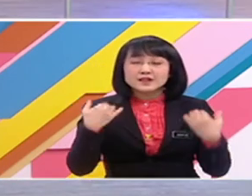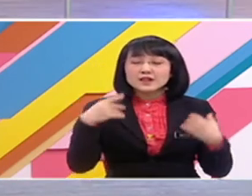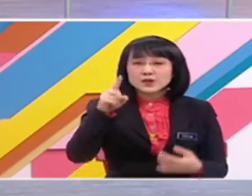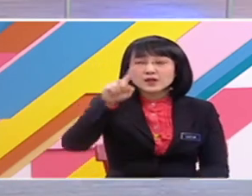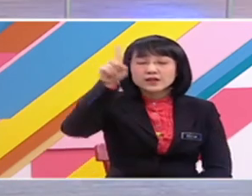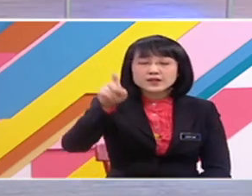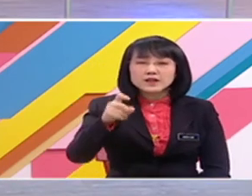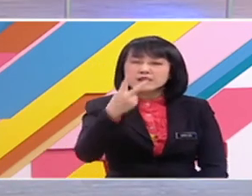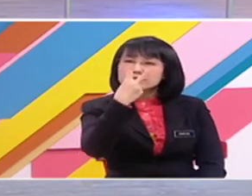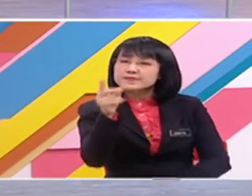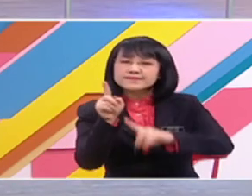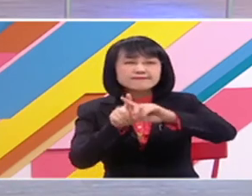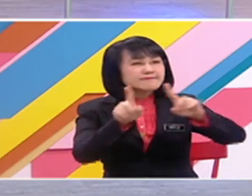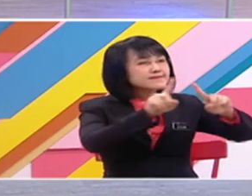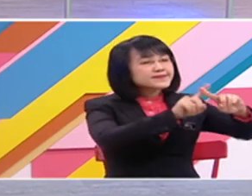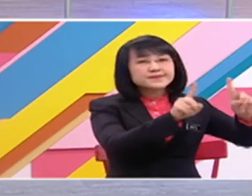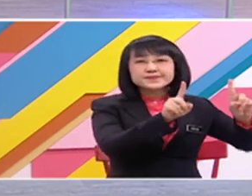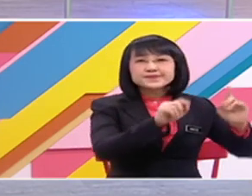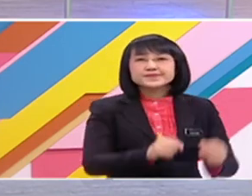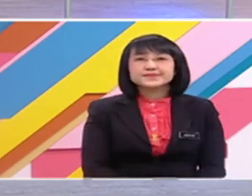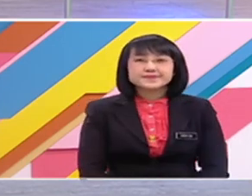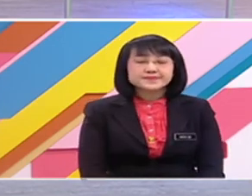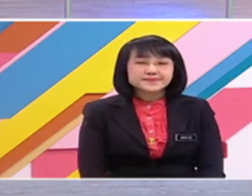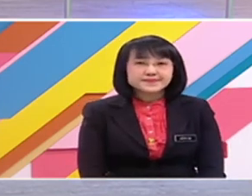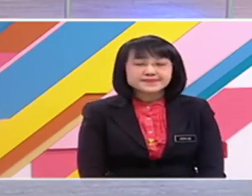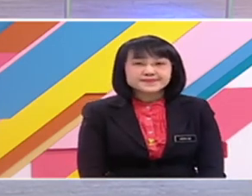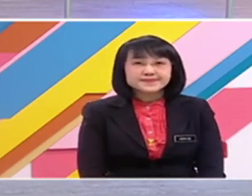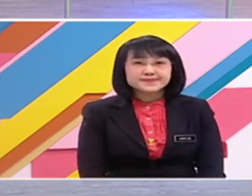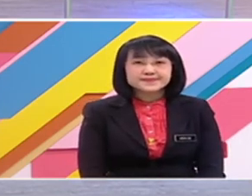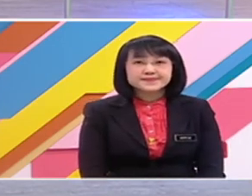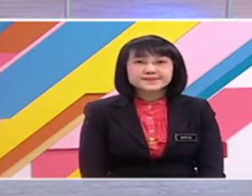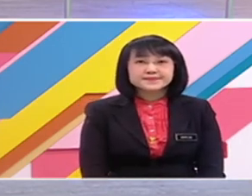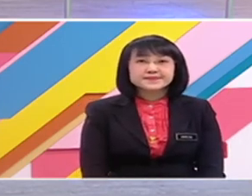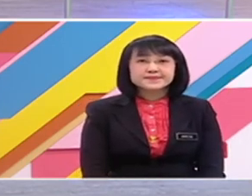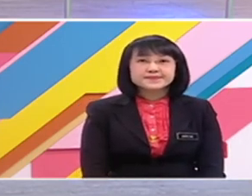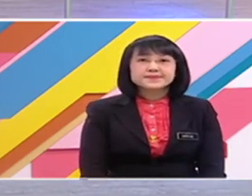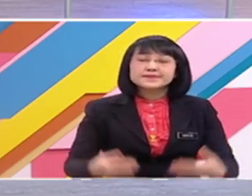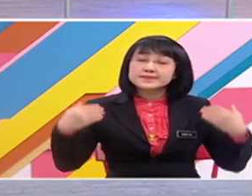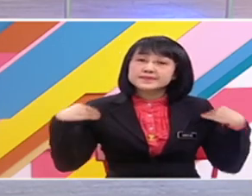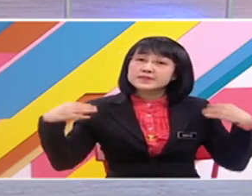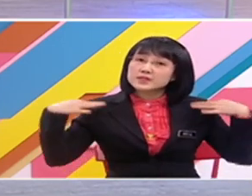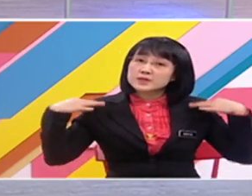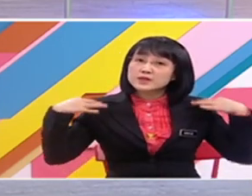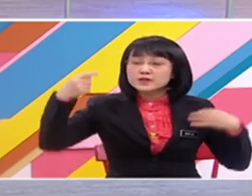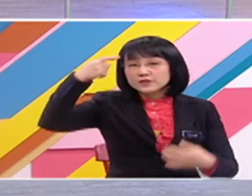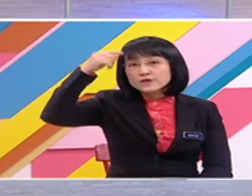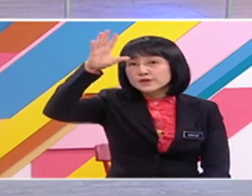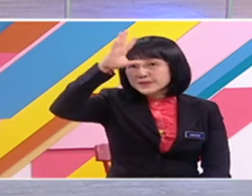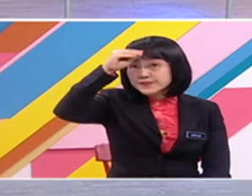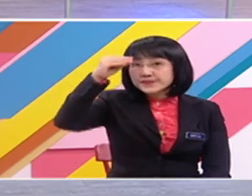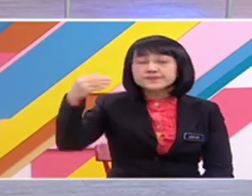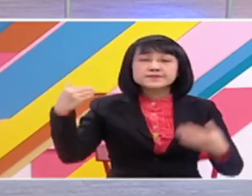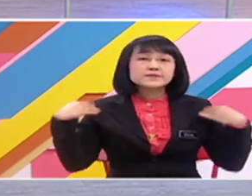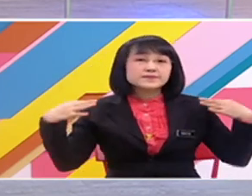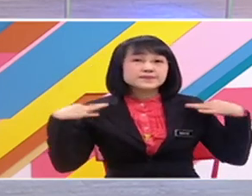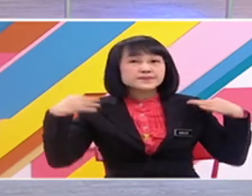the difference here. There's a certain outfit for boys and there's a certain outfit for girls. So why do